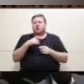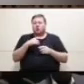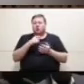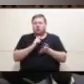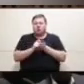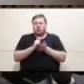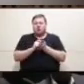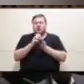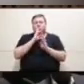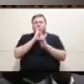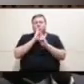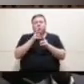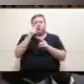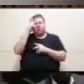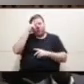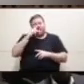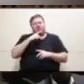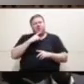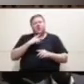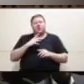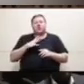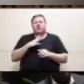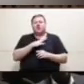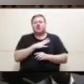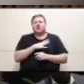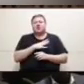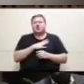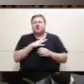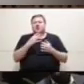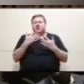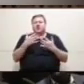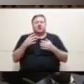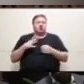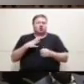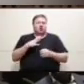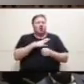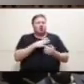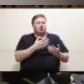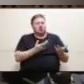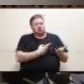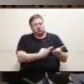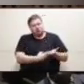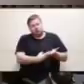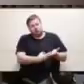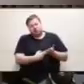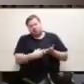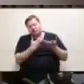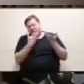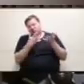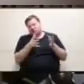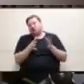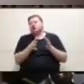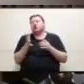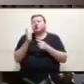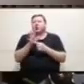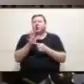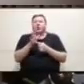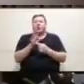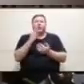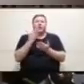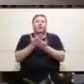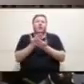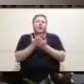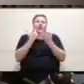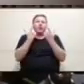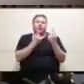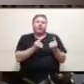report to the portfolio committee, which even went to council at some point, and indicating what we are likely to have